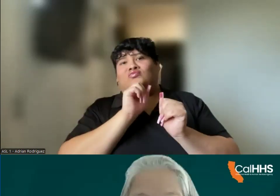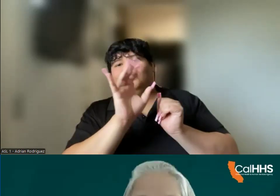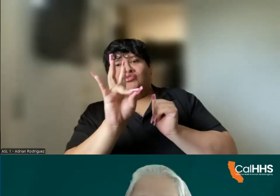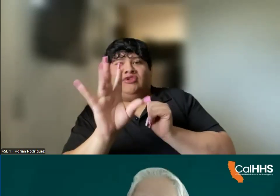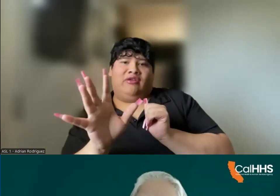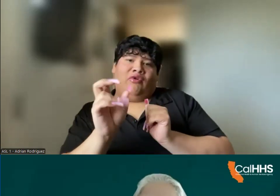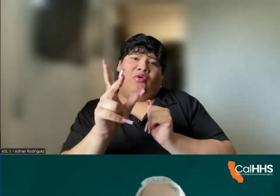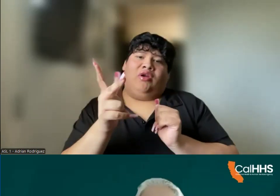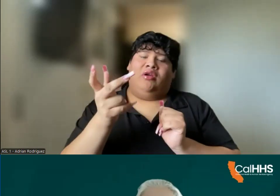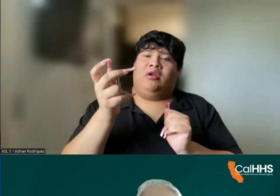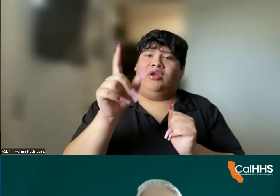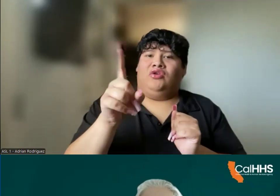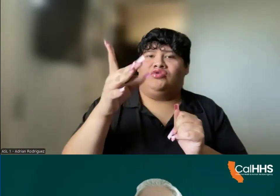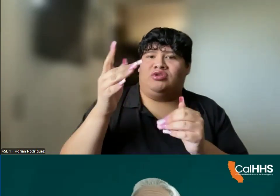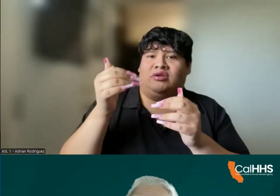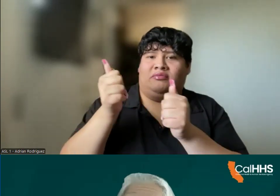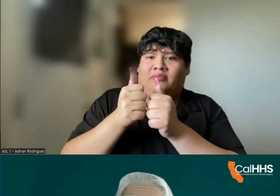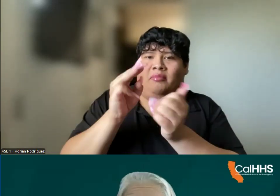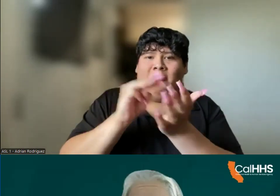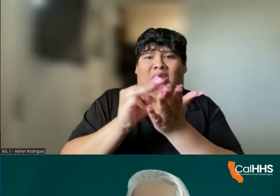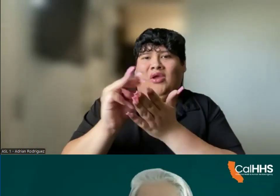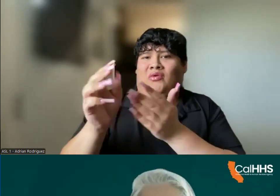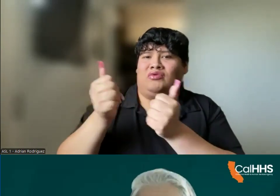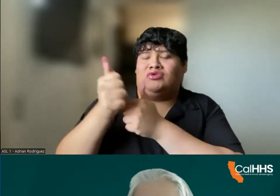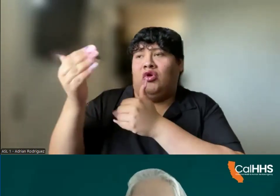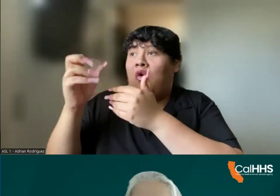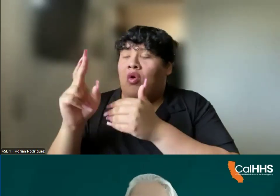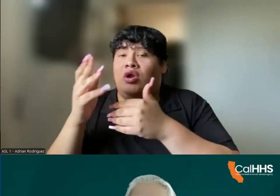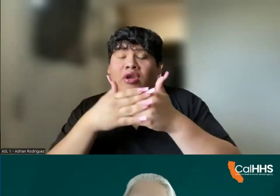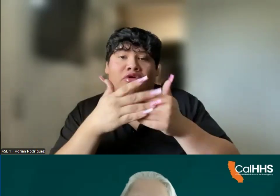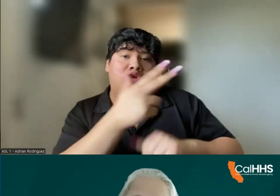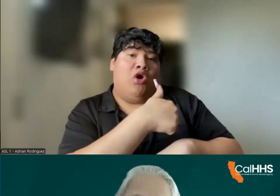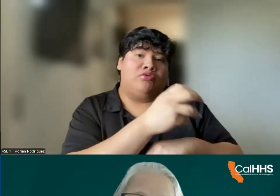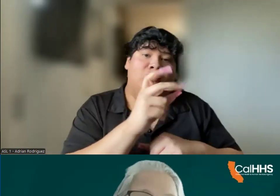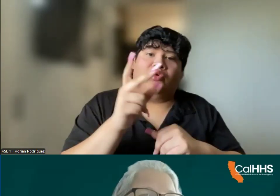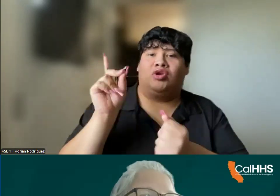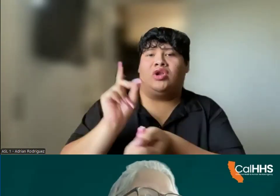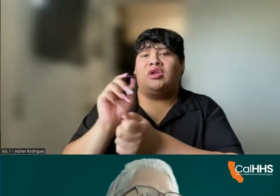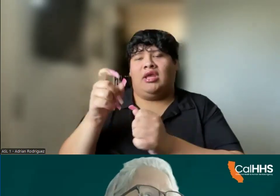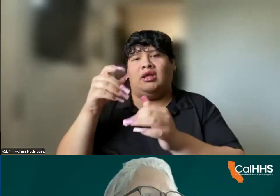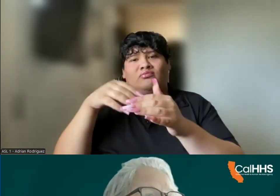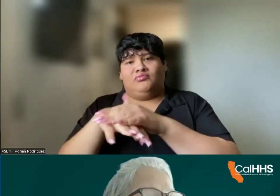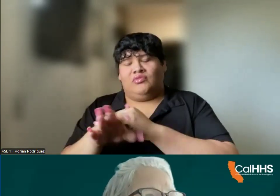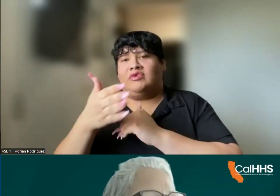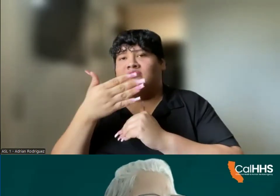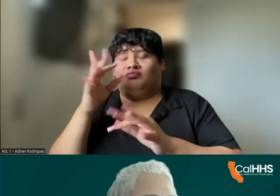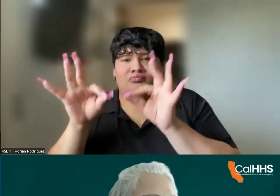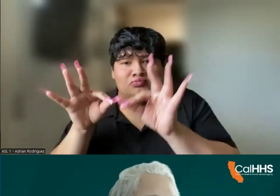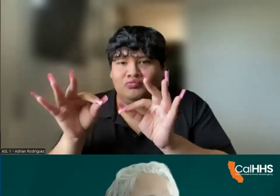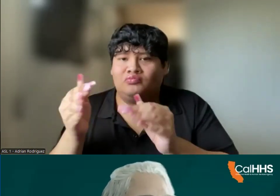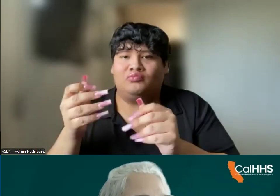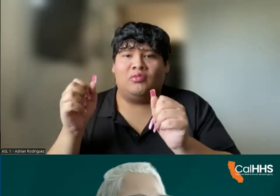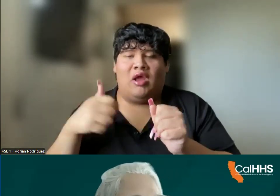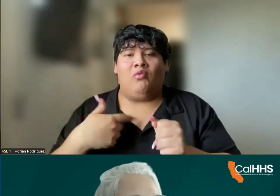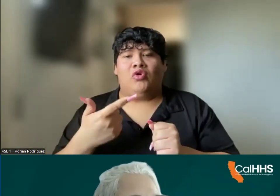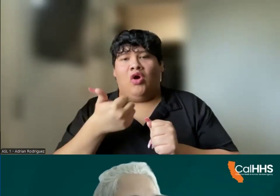100 miles from the nearest healthcare facility, nearest hospital, let alone clinic, where they can receive specialty care. I will also